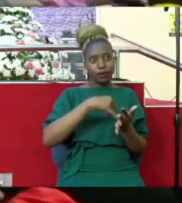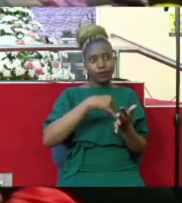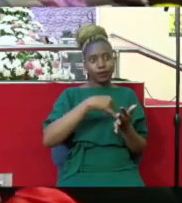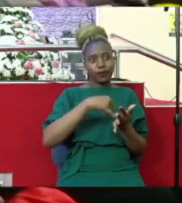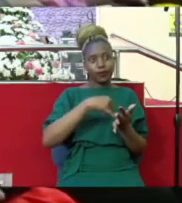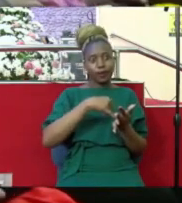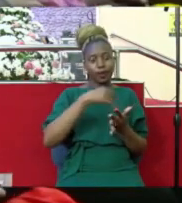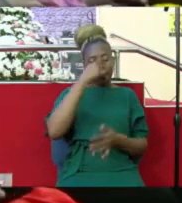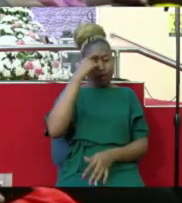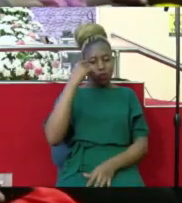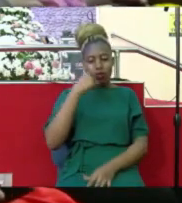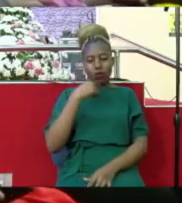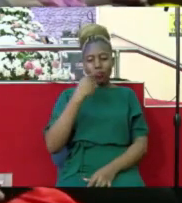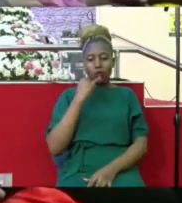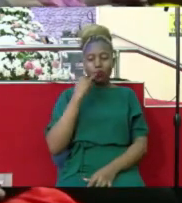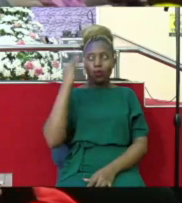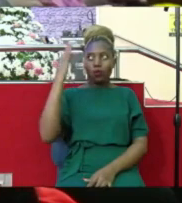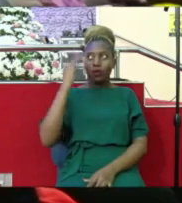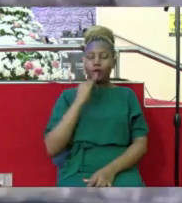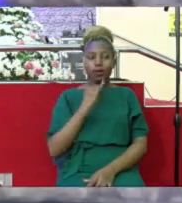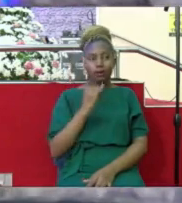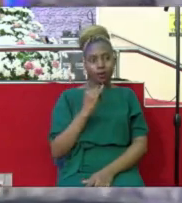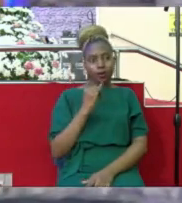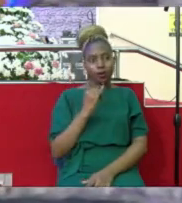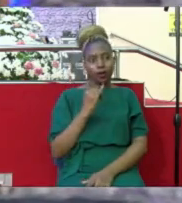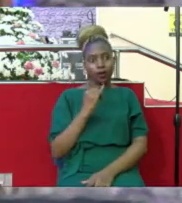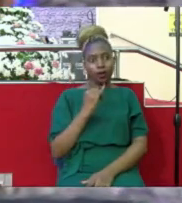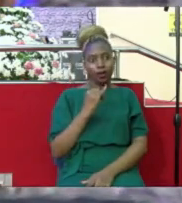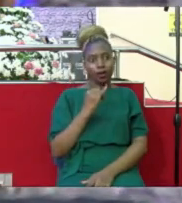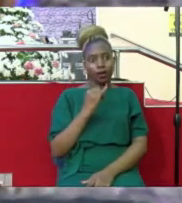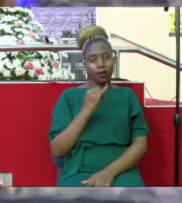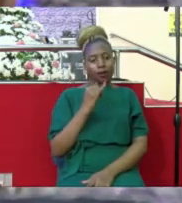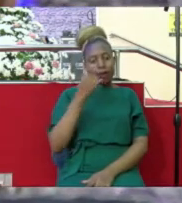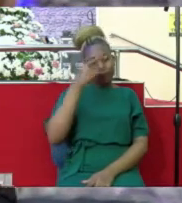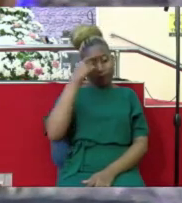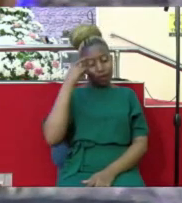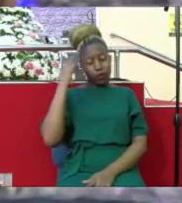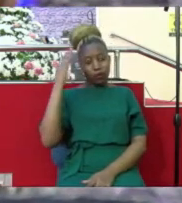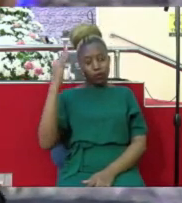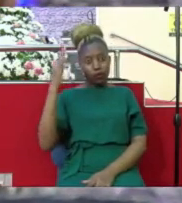because of who He is and because He does not need permission